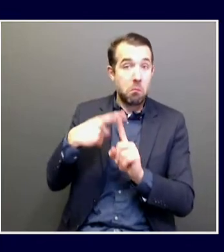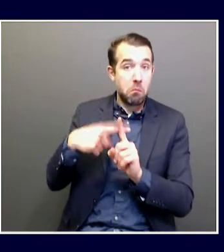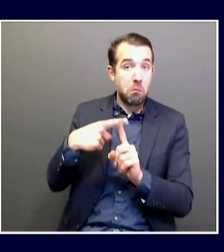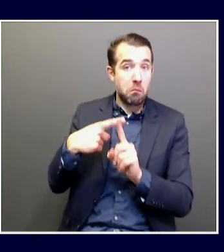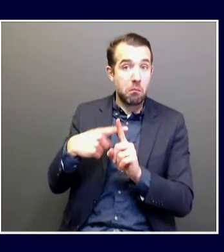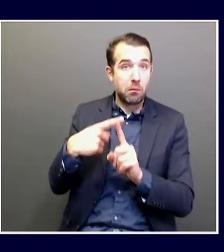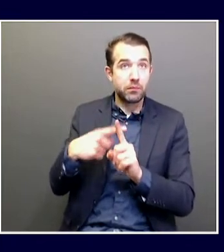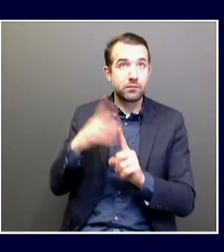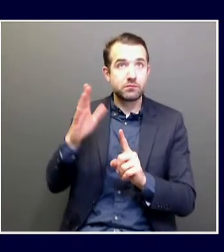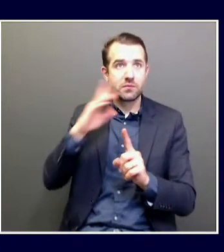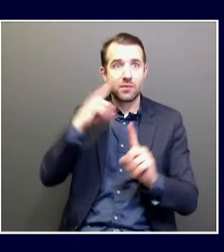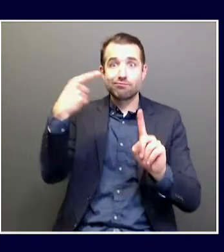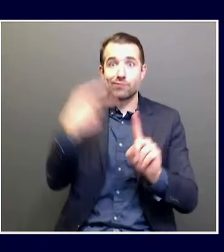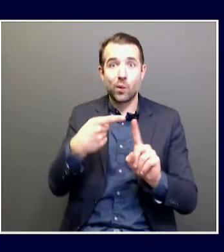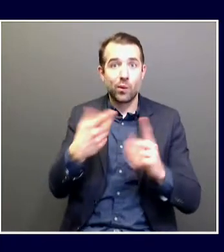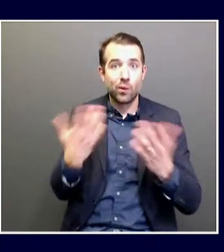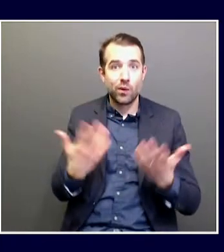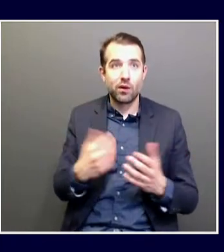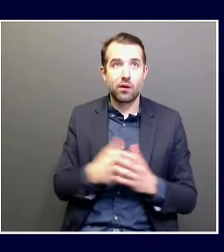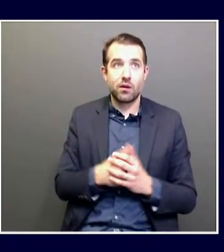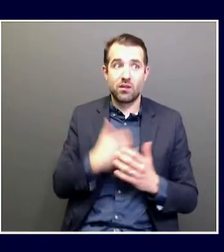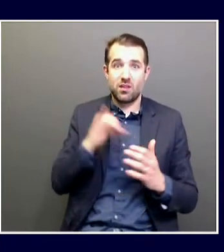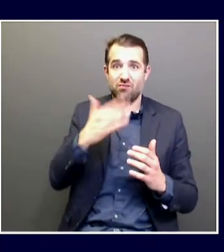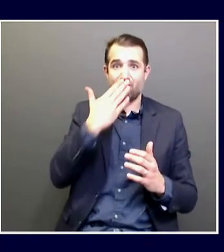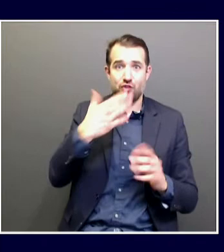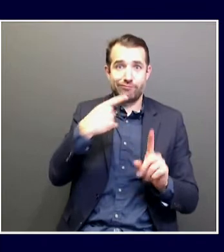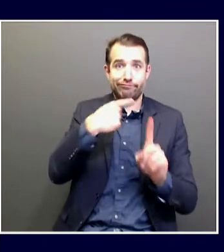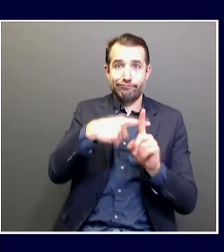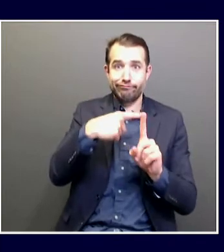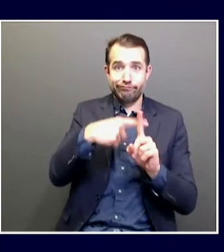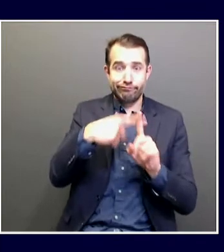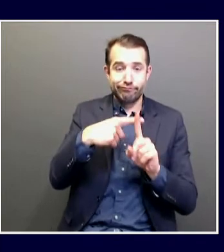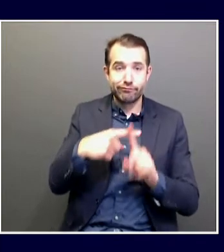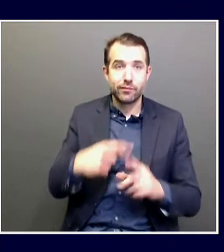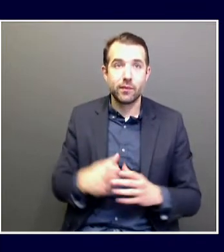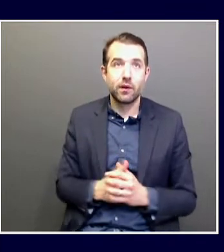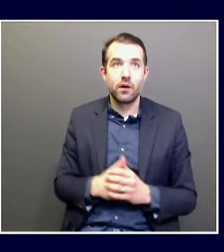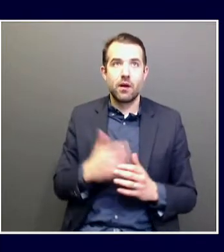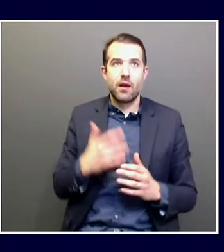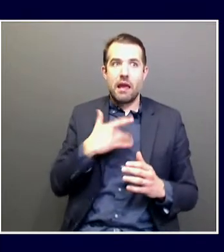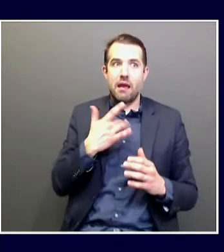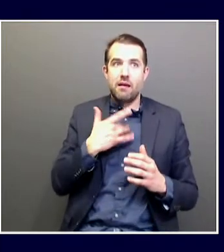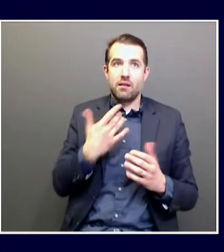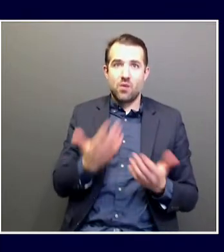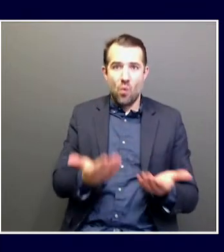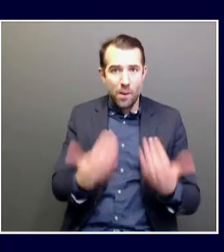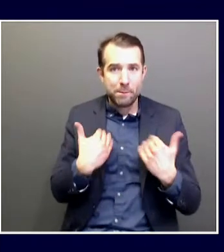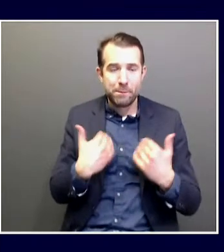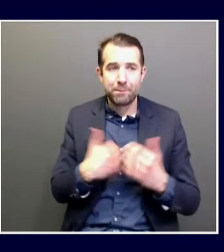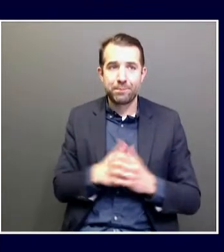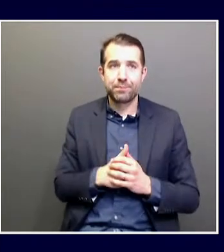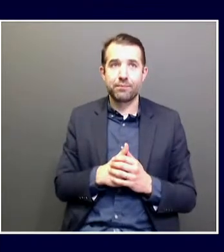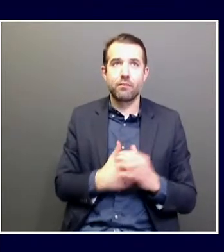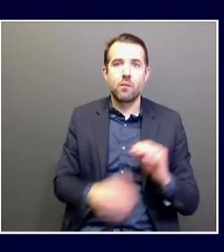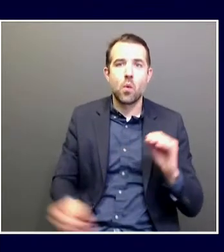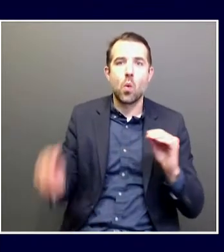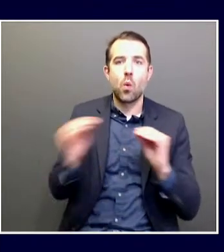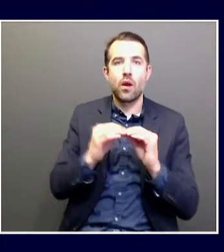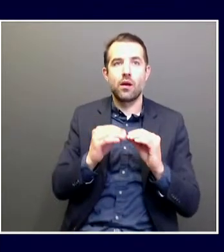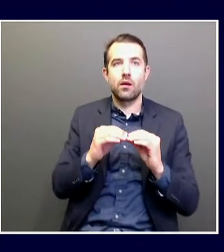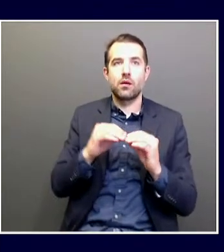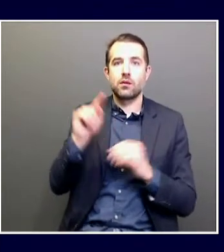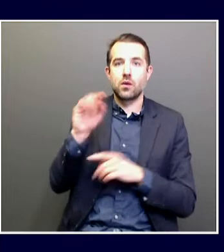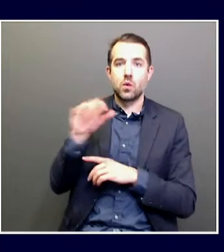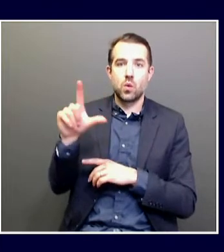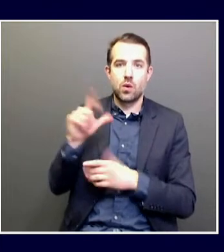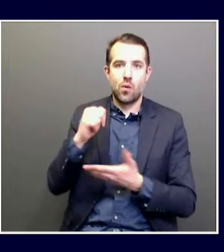front. This is a welcome addition to the host of tools that clinicians have available to manage and provide care for